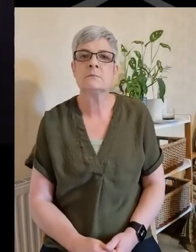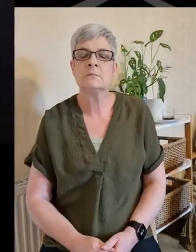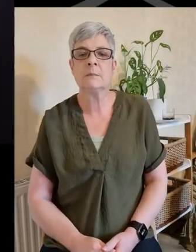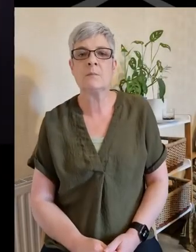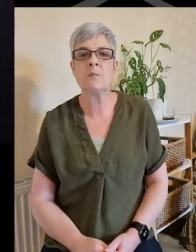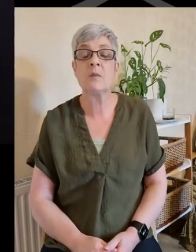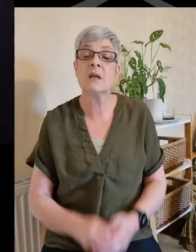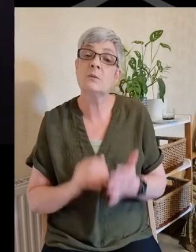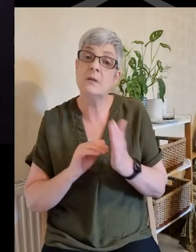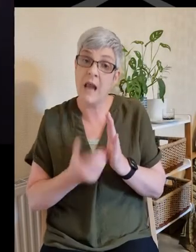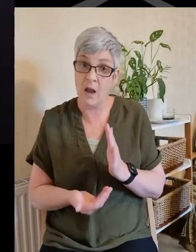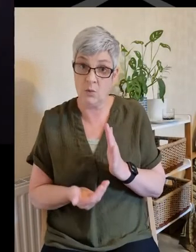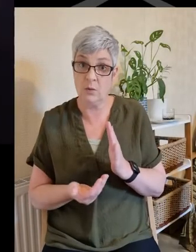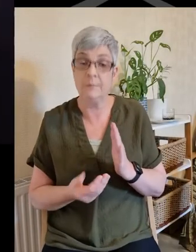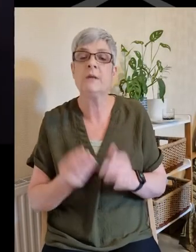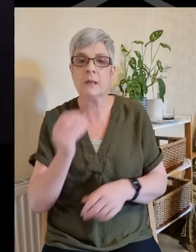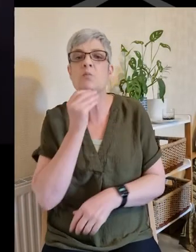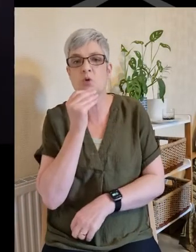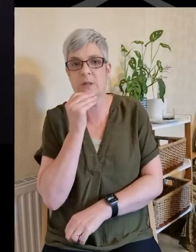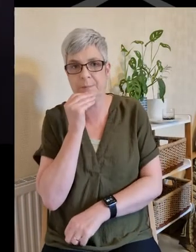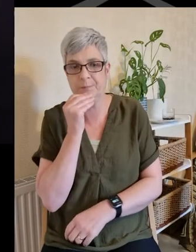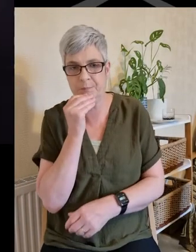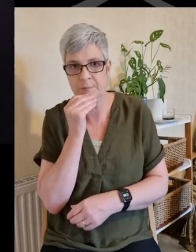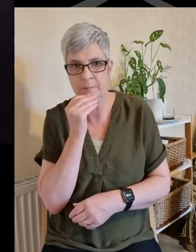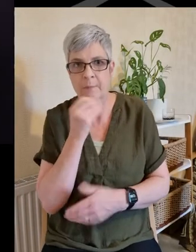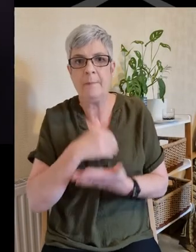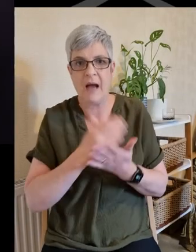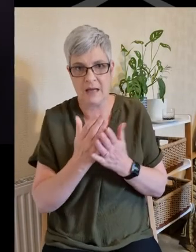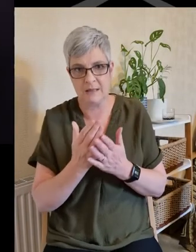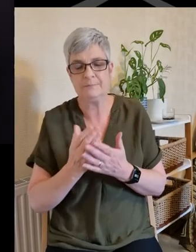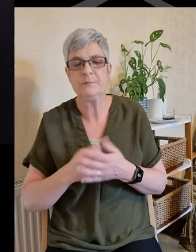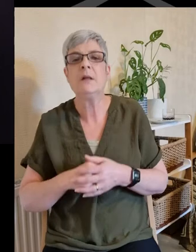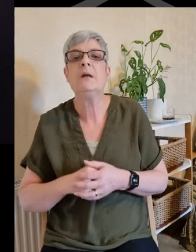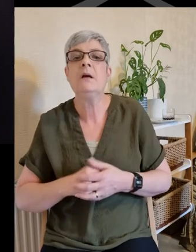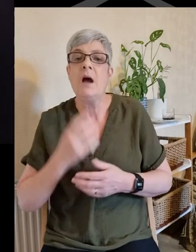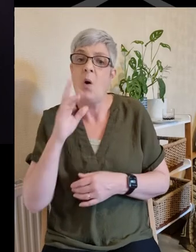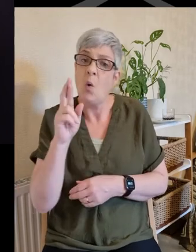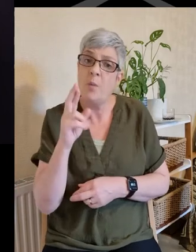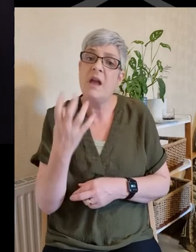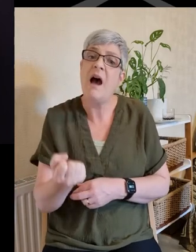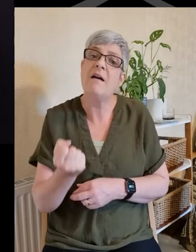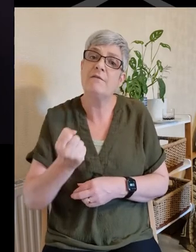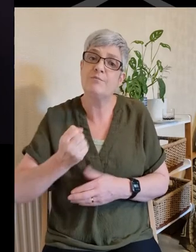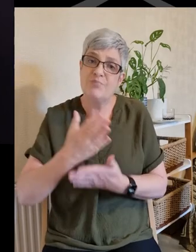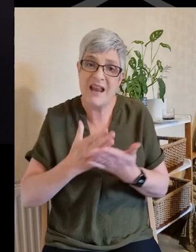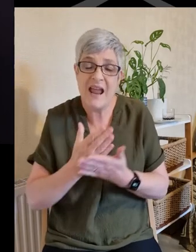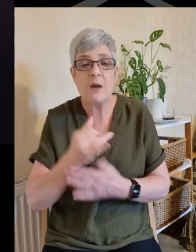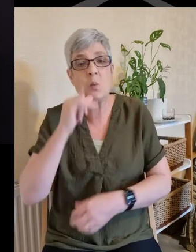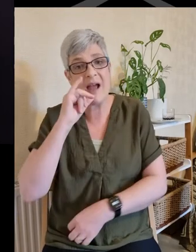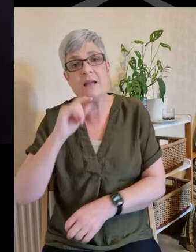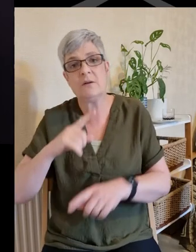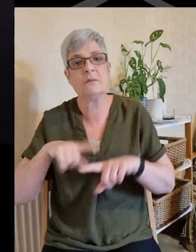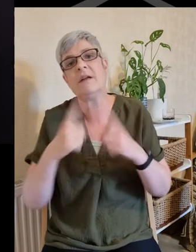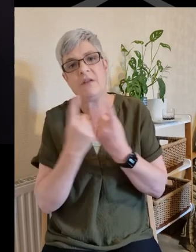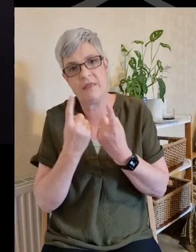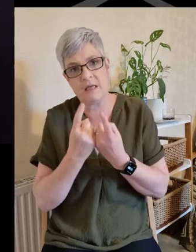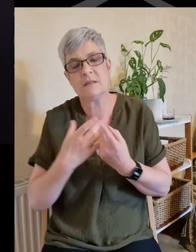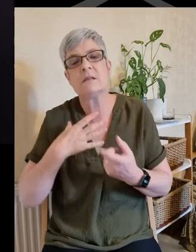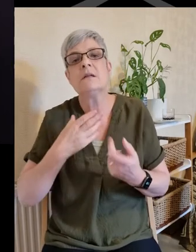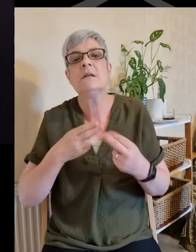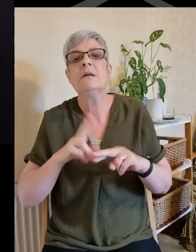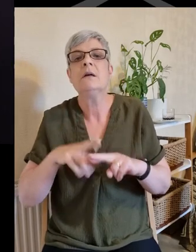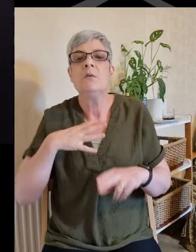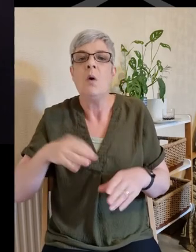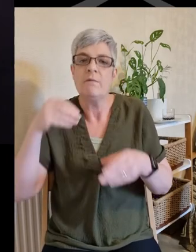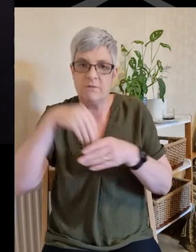So we come to the communion part of our service, and I hope you've got bread or wine and or alternatives there if you wish to take part with